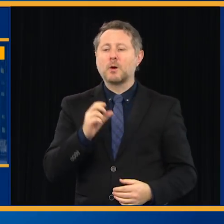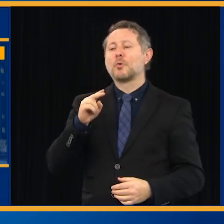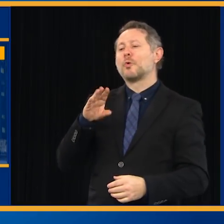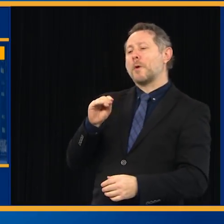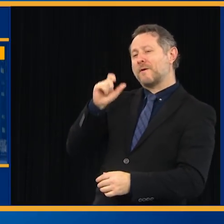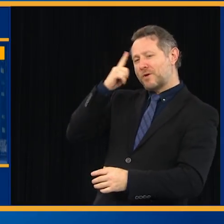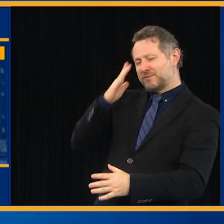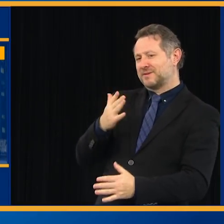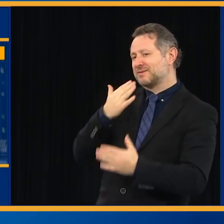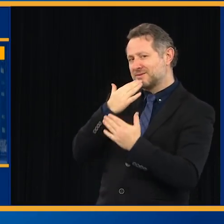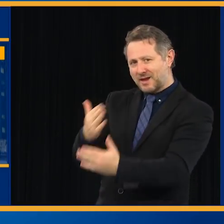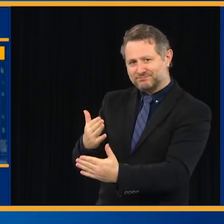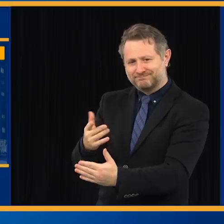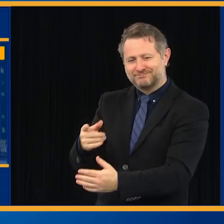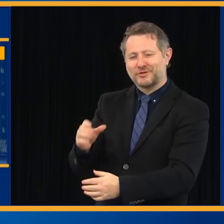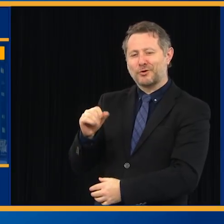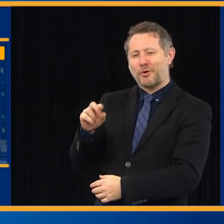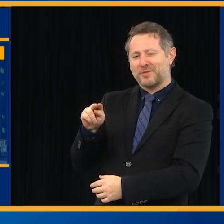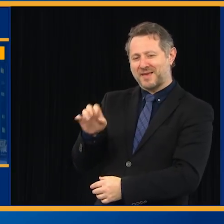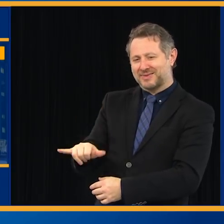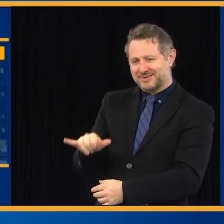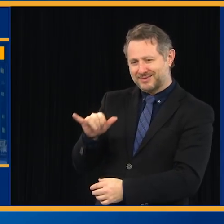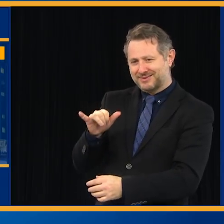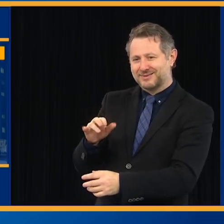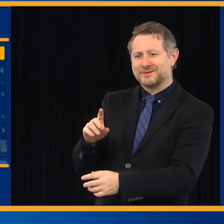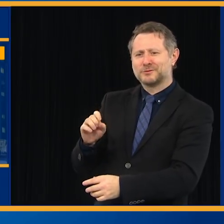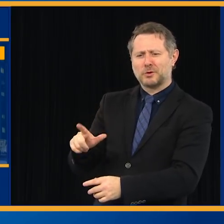Carney. And Governor Carney's right.